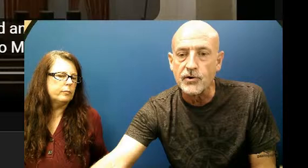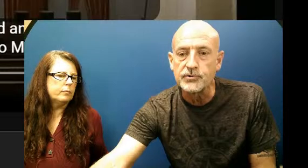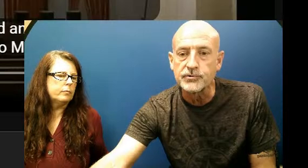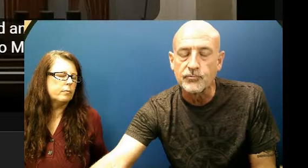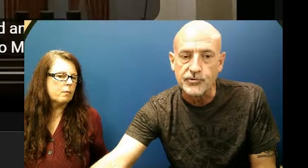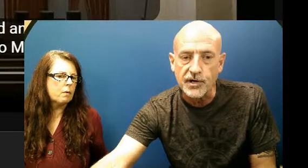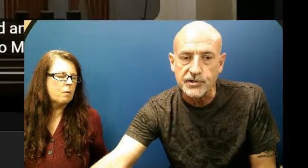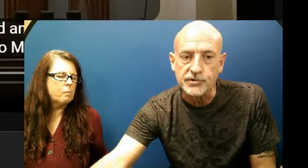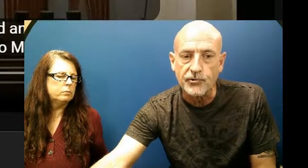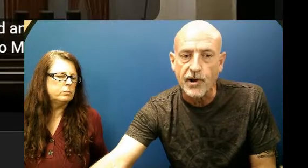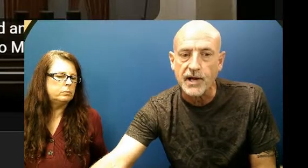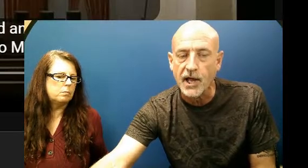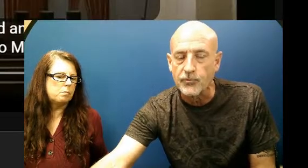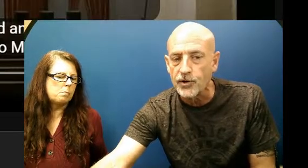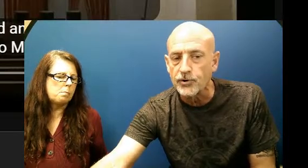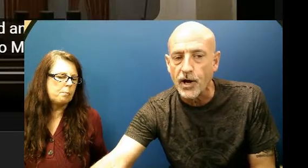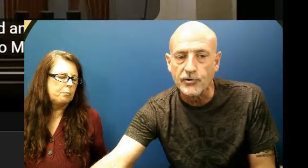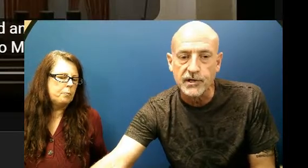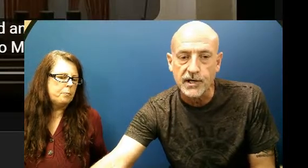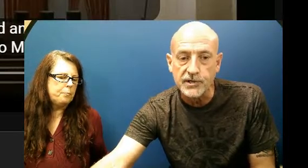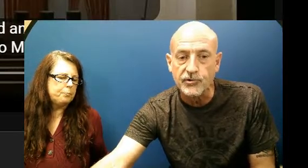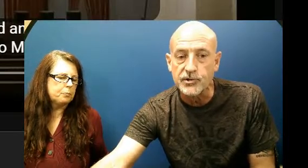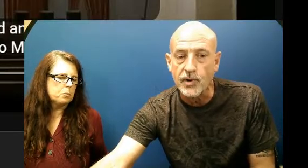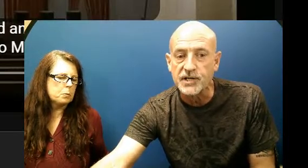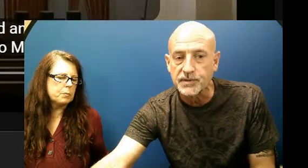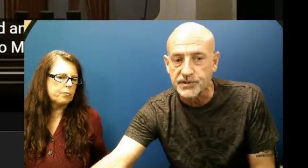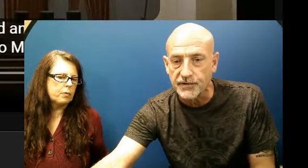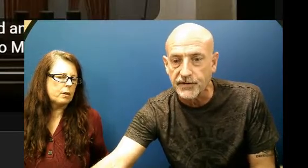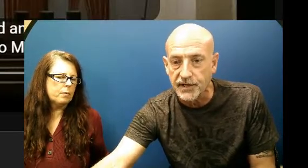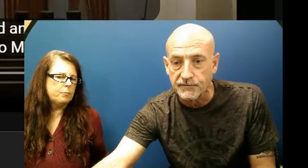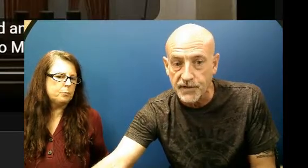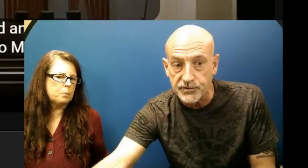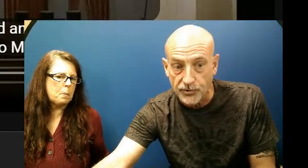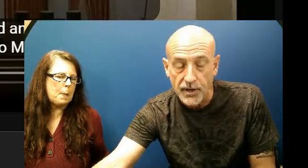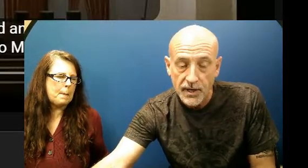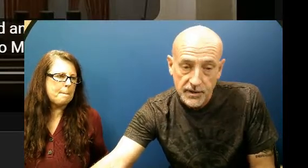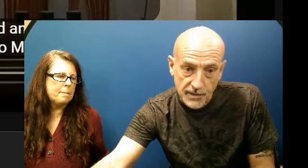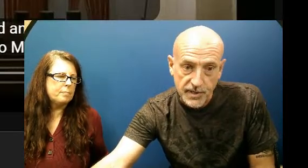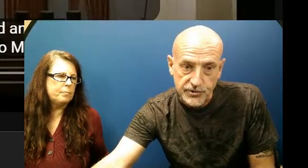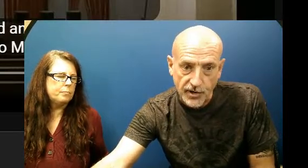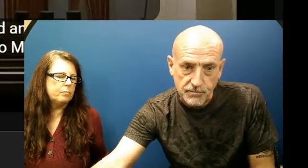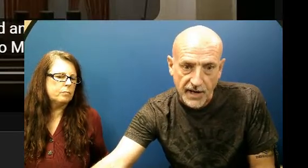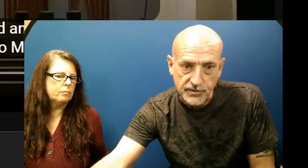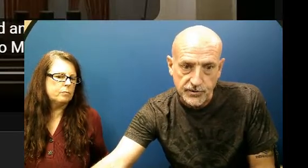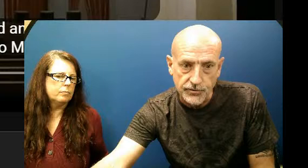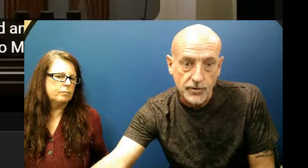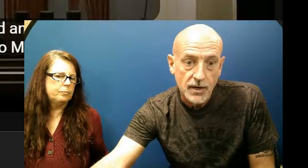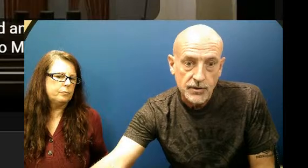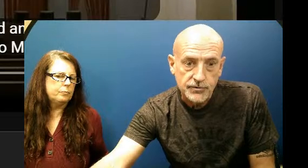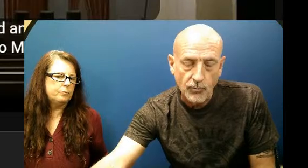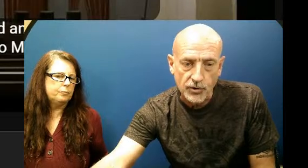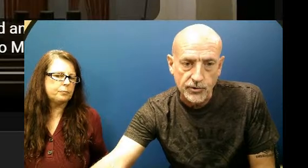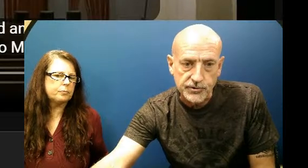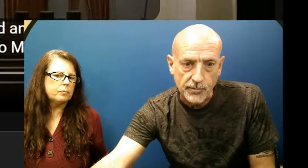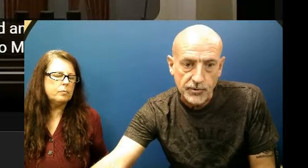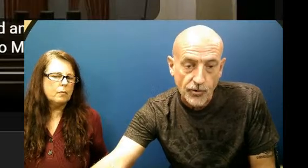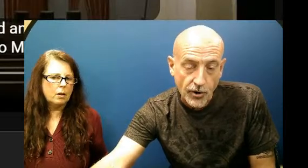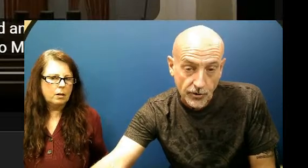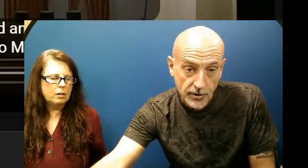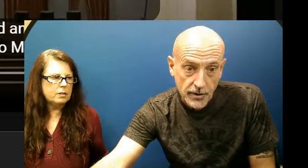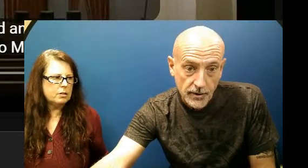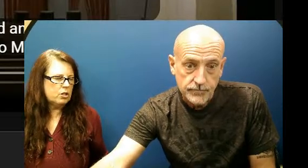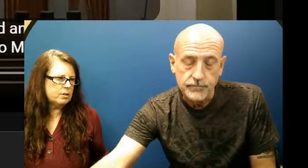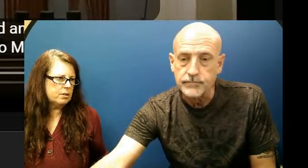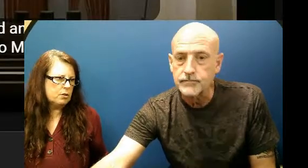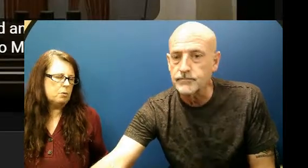when those restrictions create a real concrete injury to a specific individual that can be traced back to someone doing something